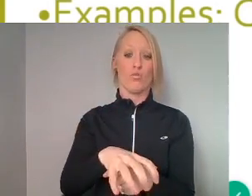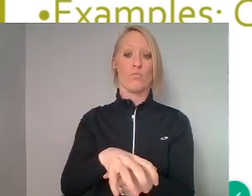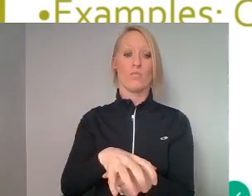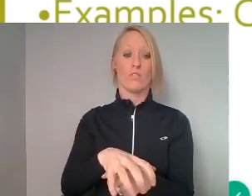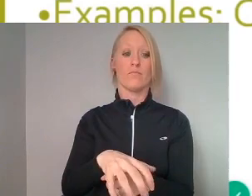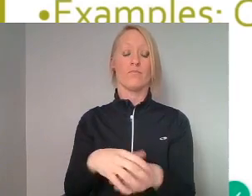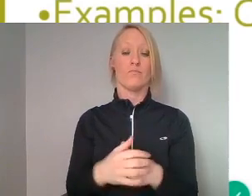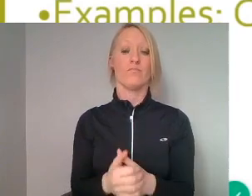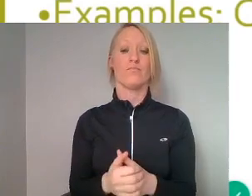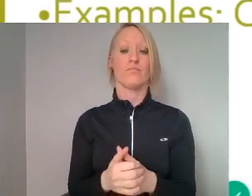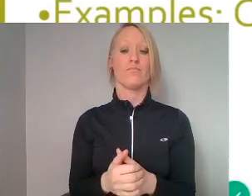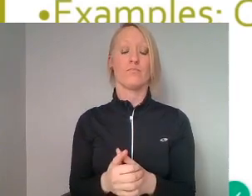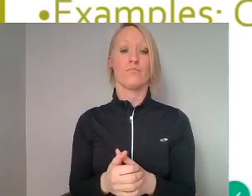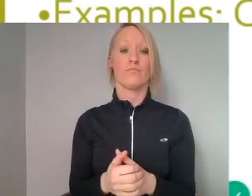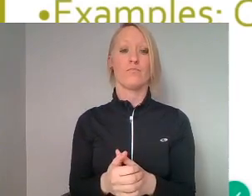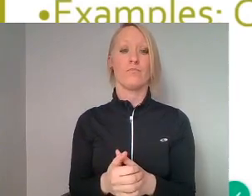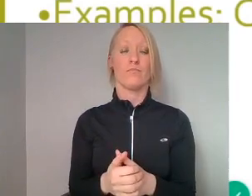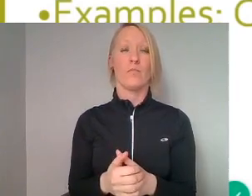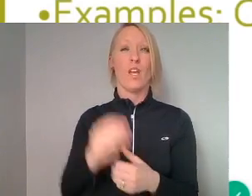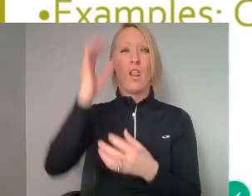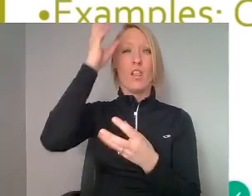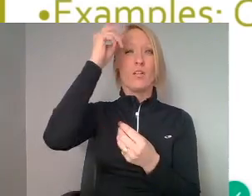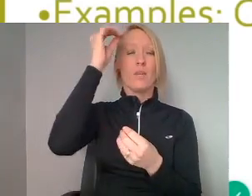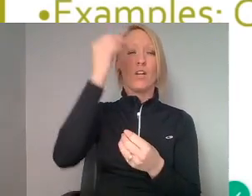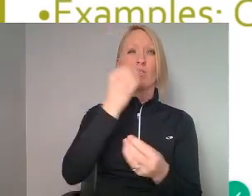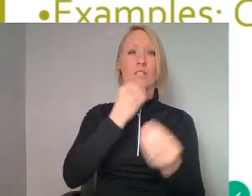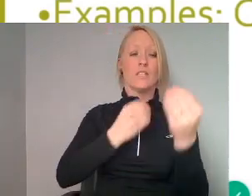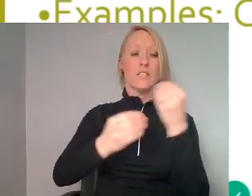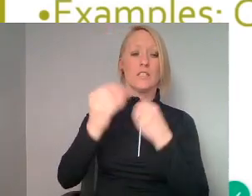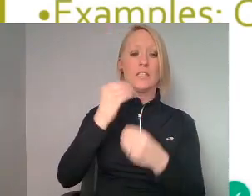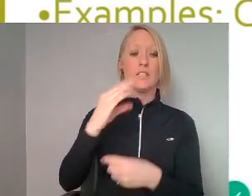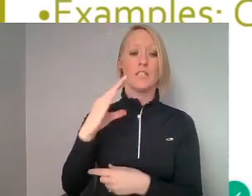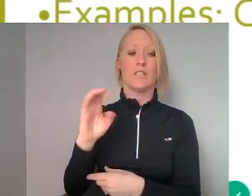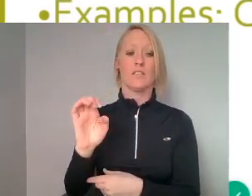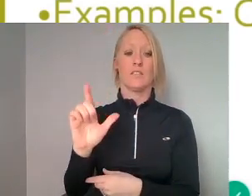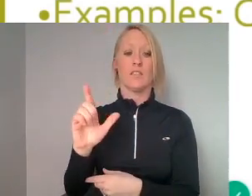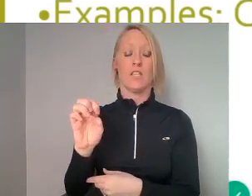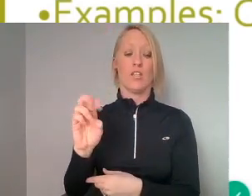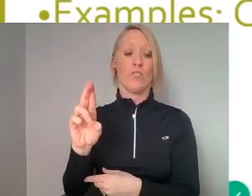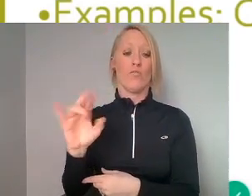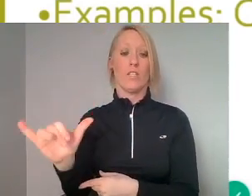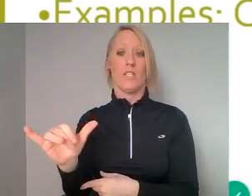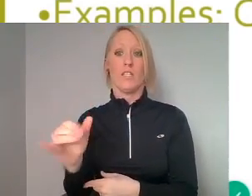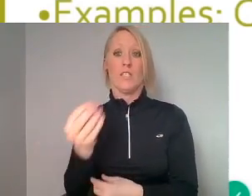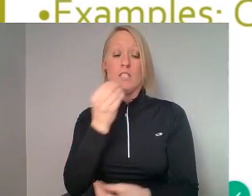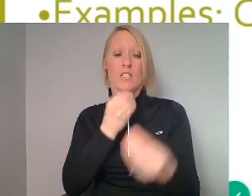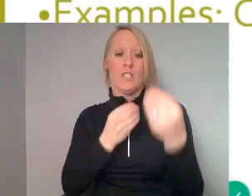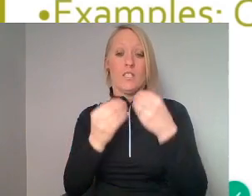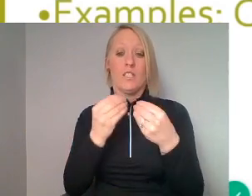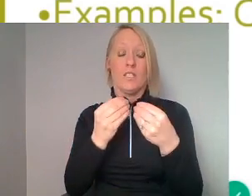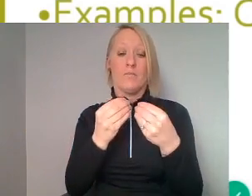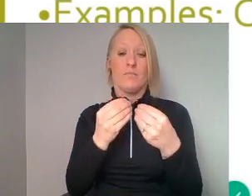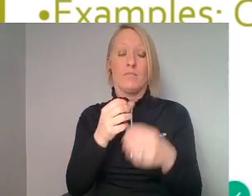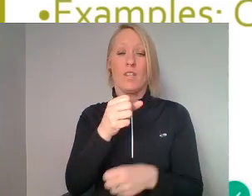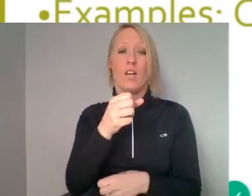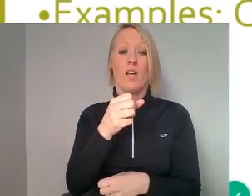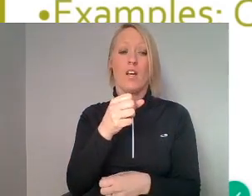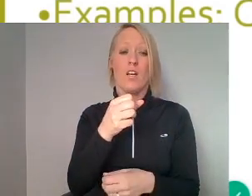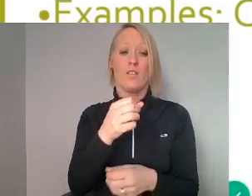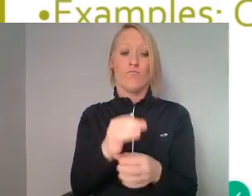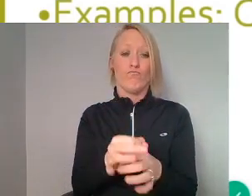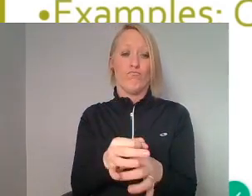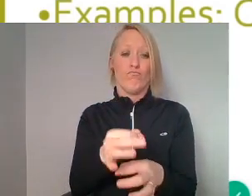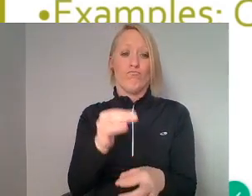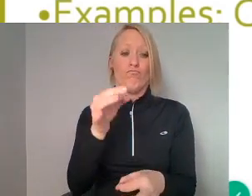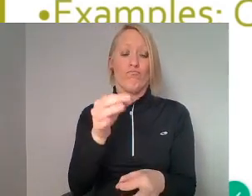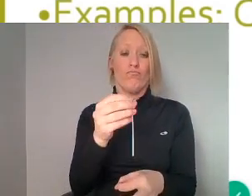eating a piece of celery. When you eat celery, you're eating the stem, and when you bite into it, do you know how like you get those like